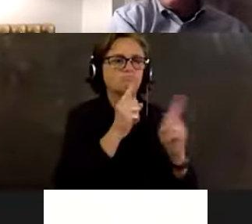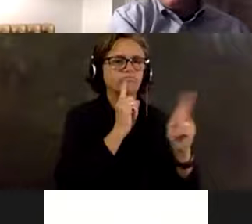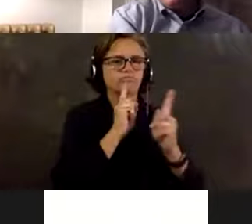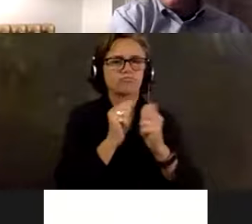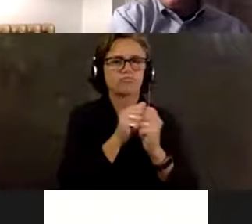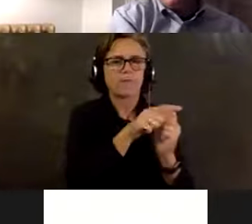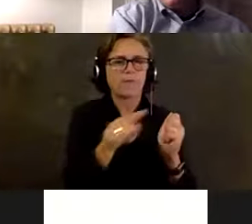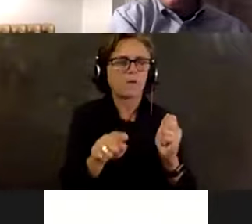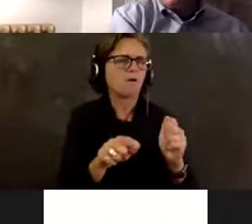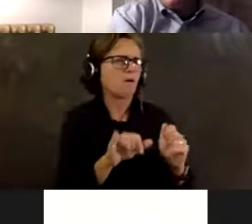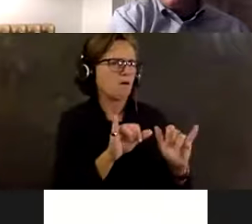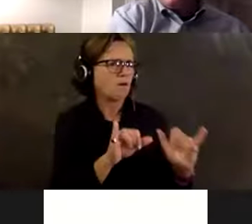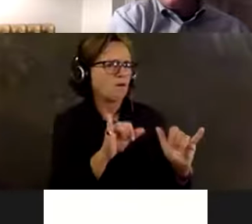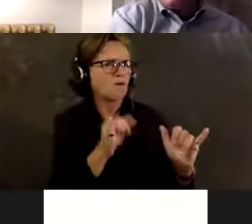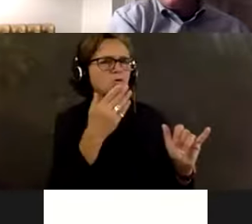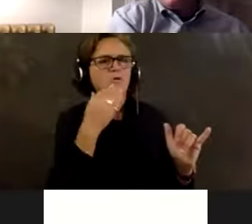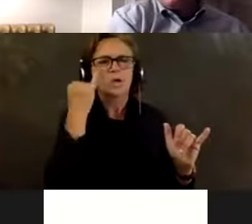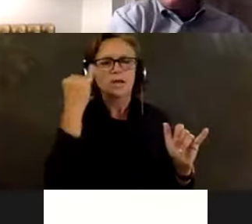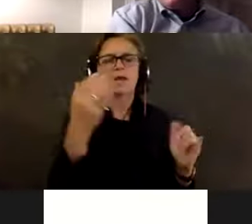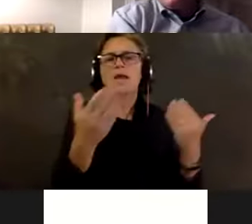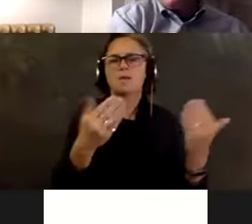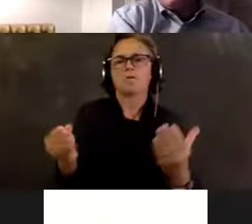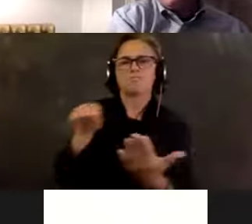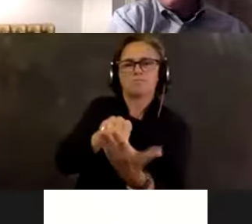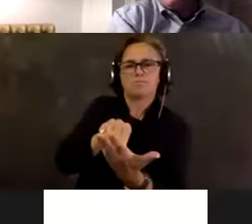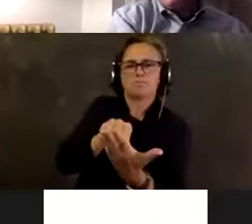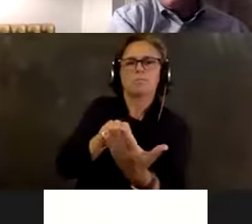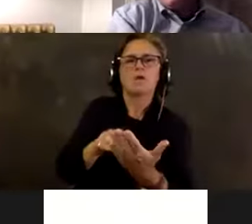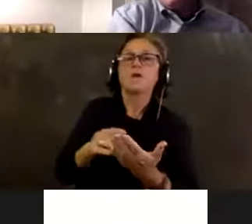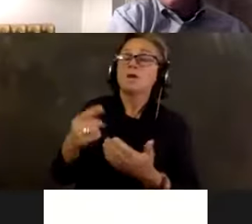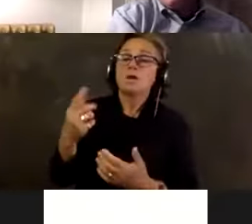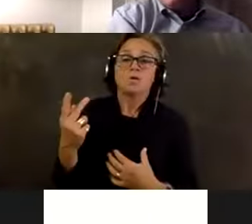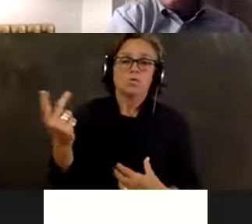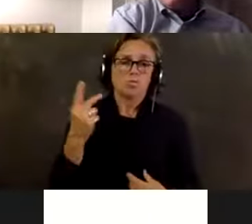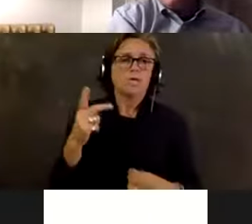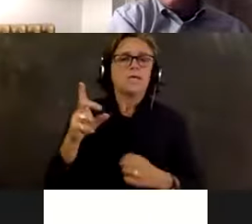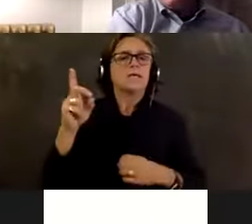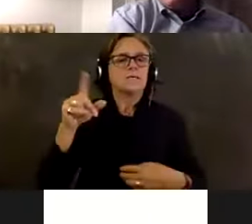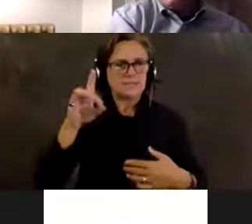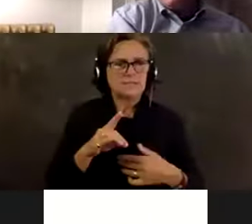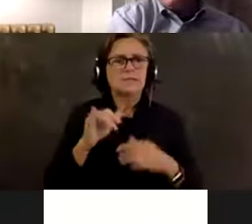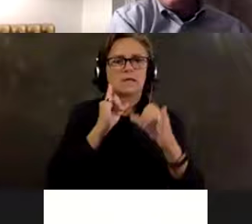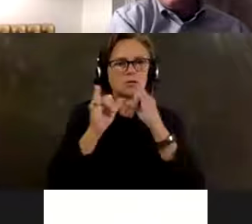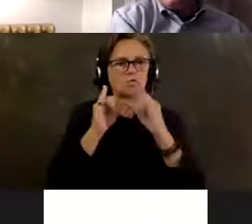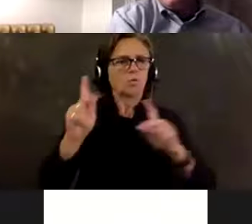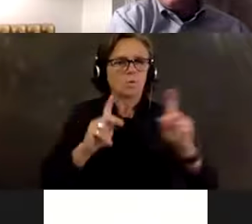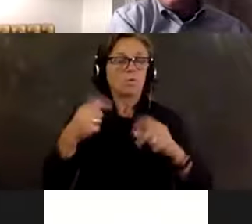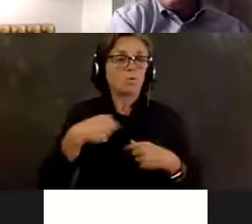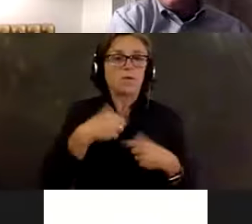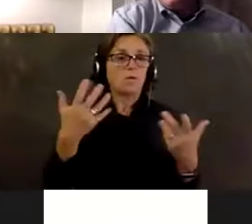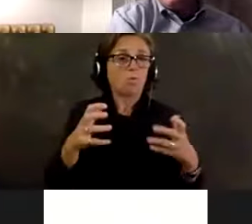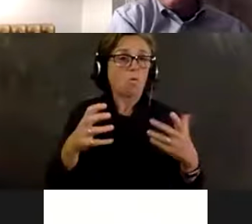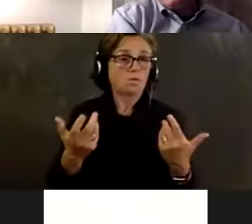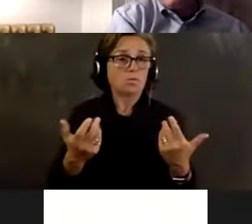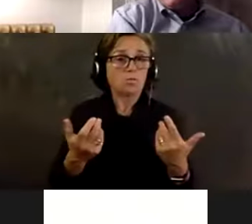book is a construct of interviews that my daughter and I went on through various communities to say, how do you want to